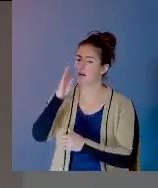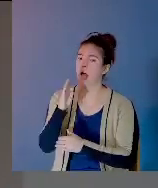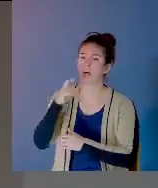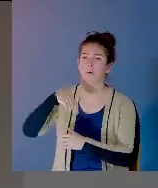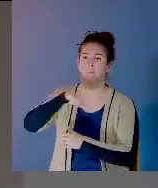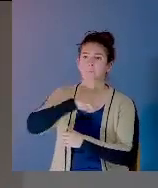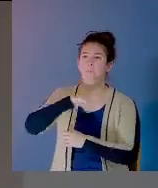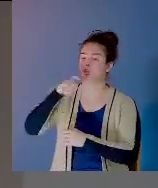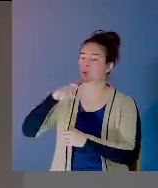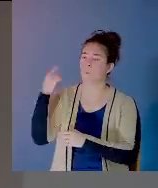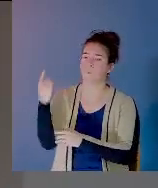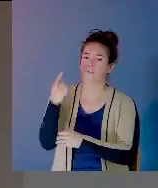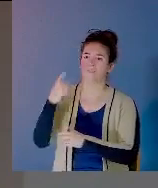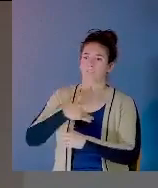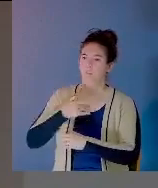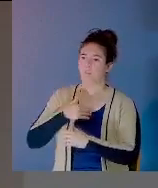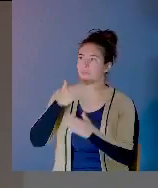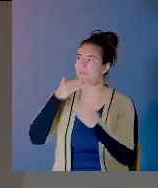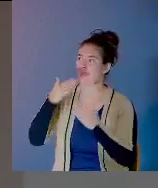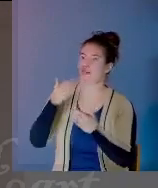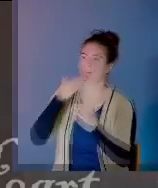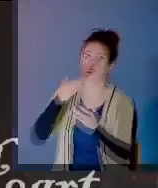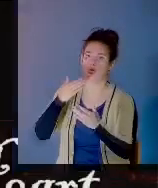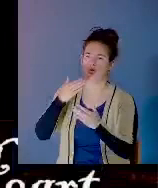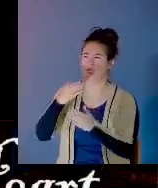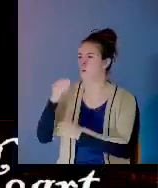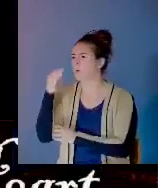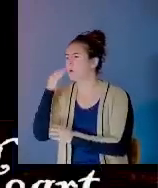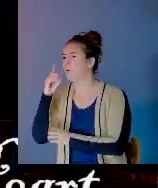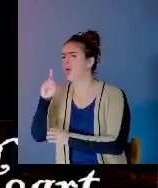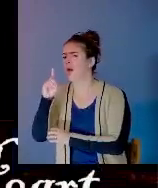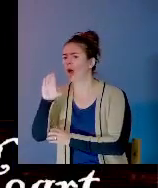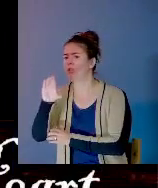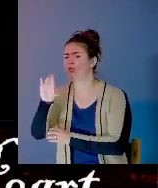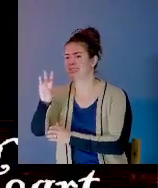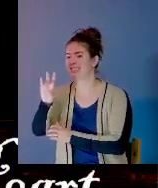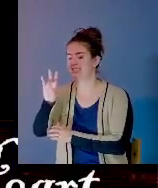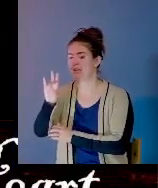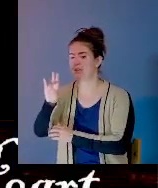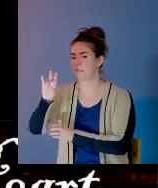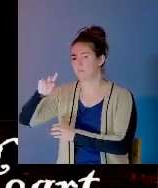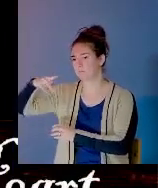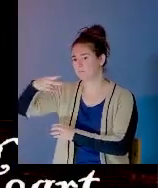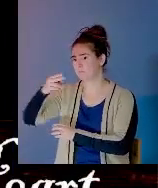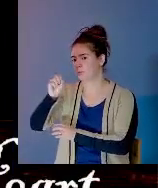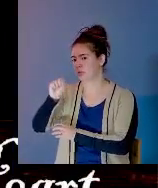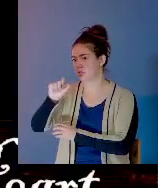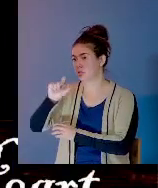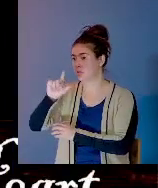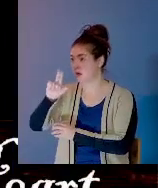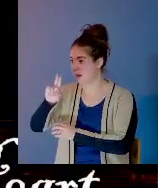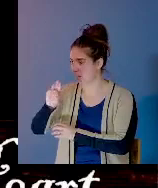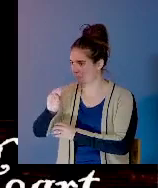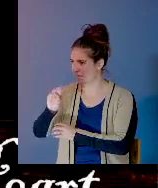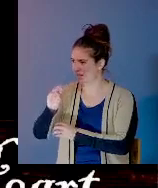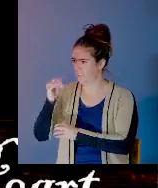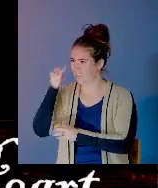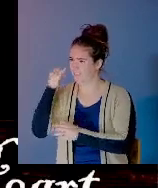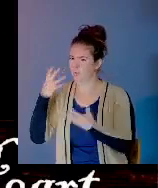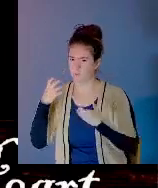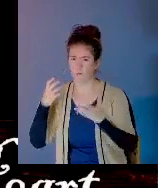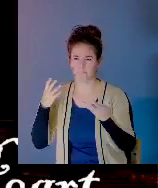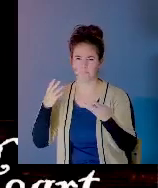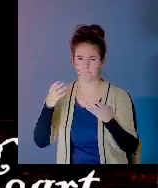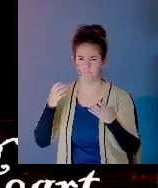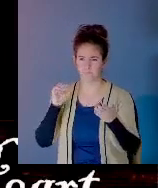what he's about in the 107th psalm. If you want to go ahead and turn with me there, I'm just going to read verse number 1, and I'm going to share a couple of little